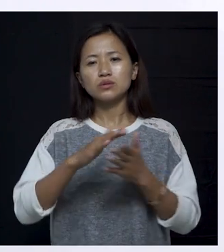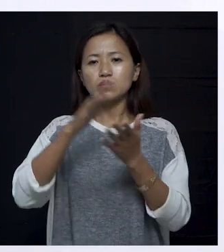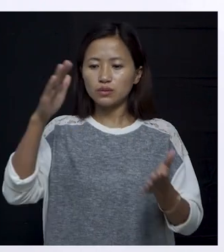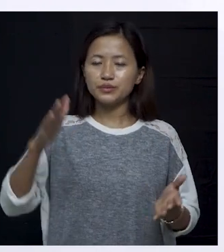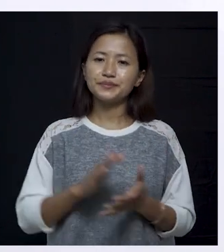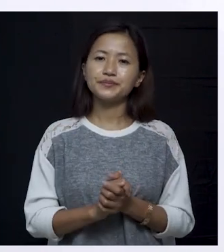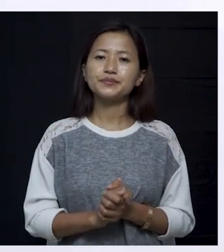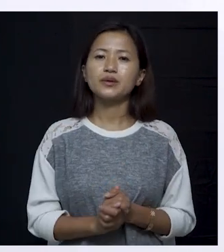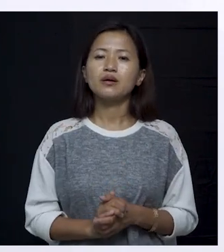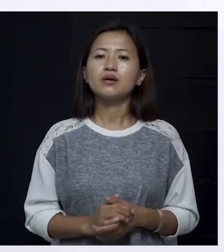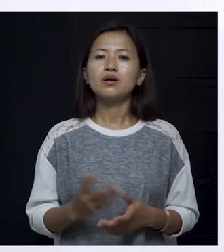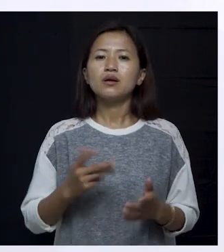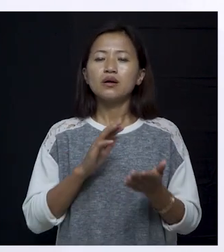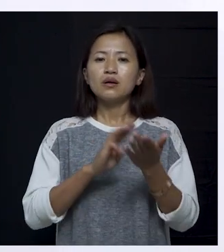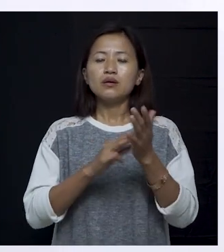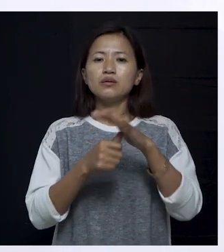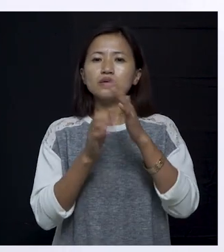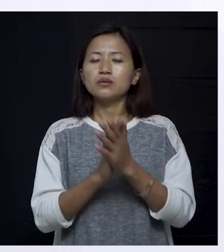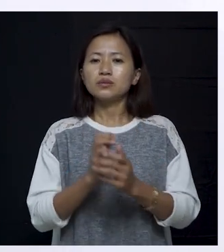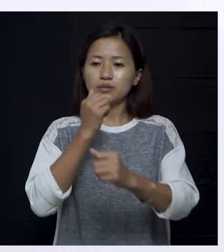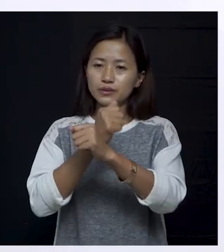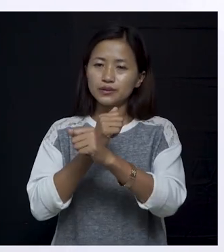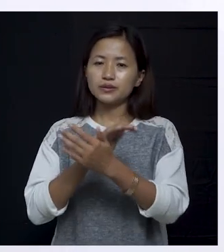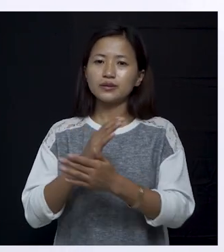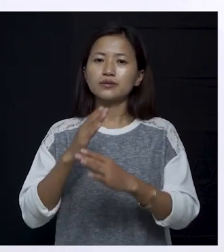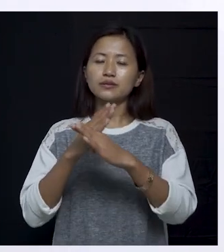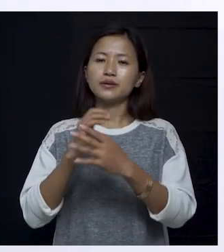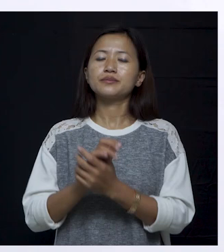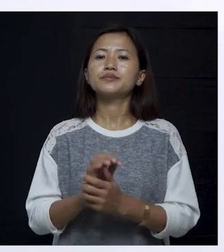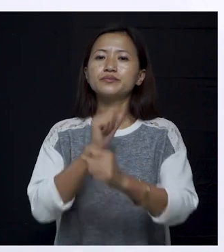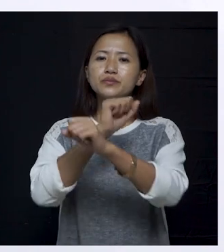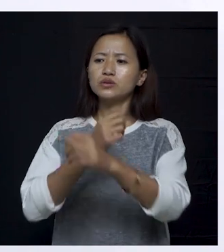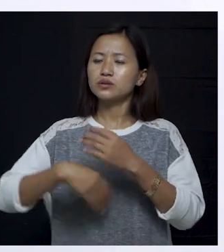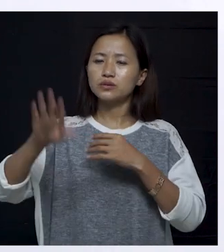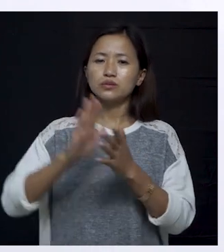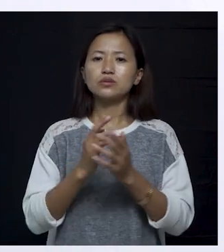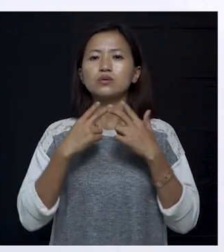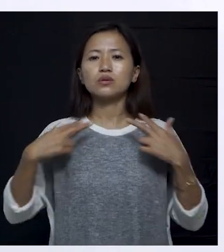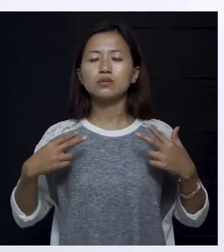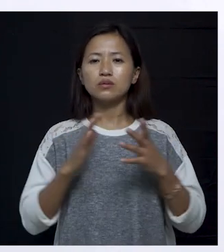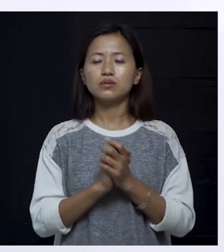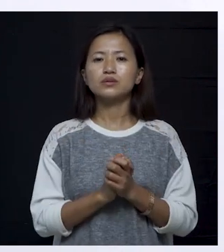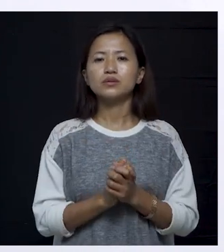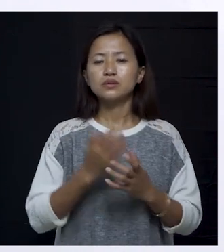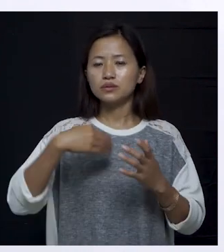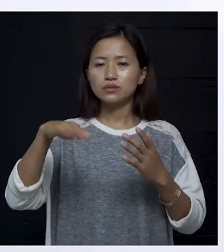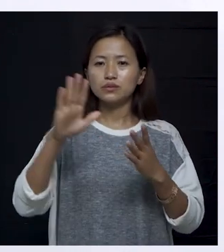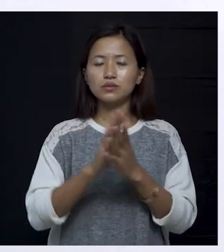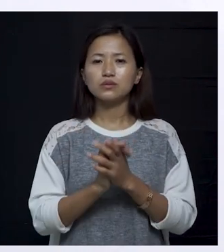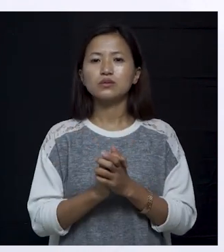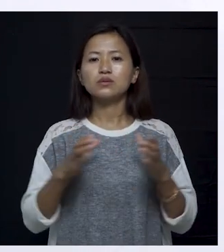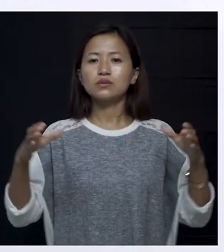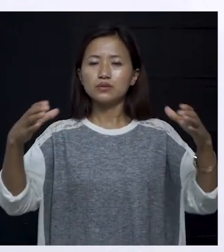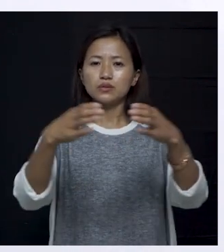is, let's say a minister had committed a crime, okay? And he is being taken to the court. Now, the court, if it is under